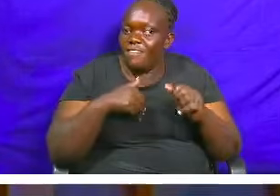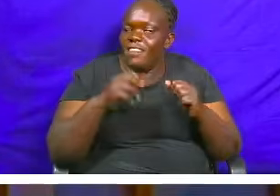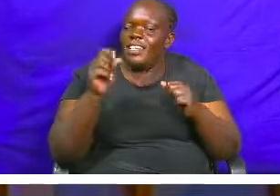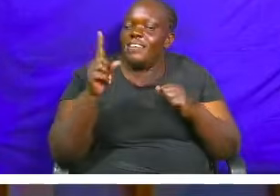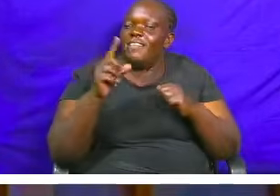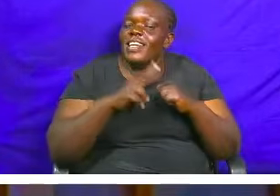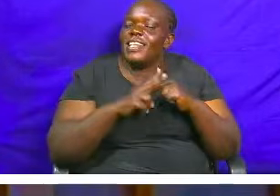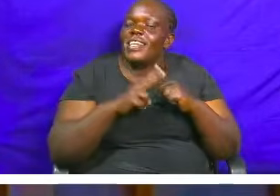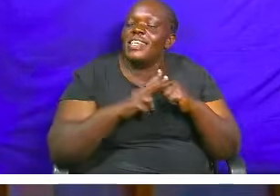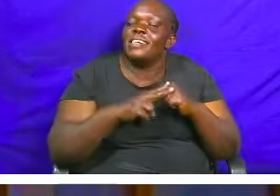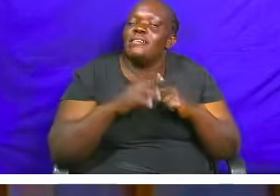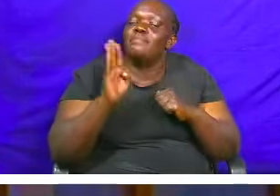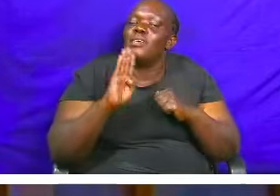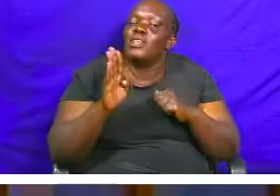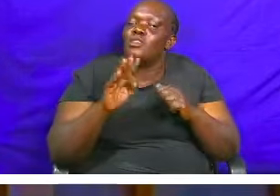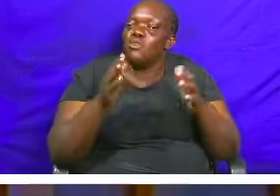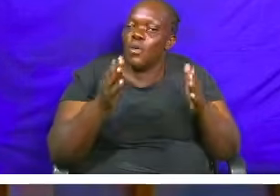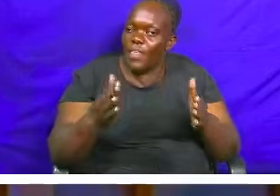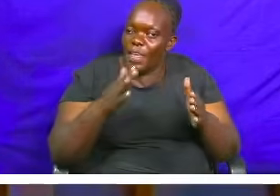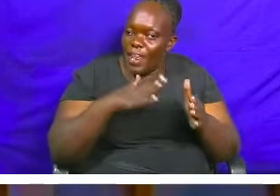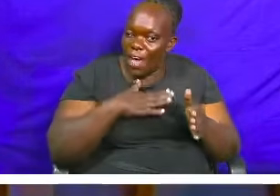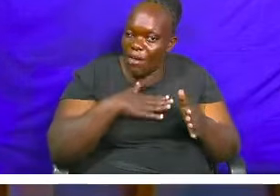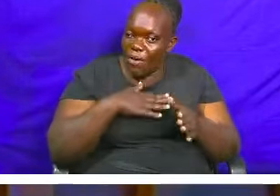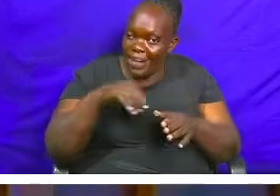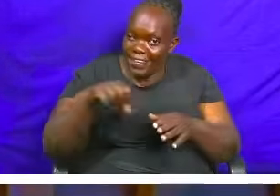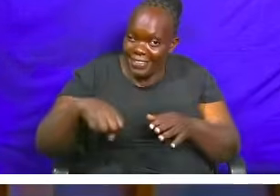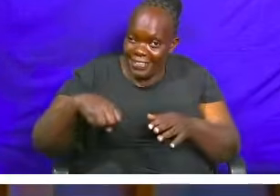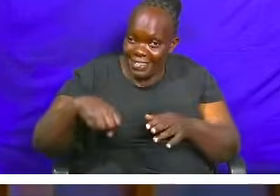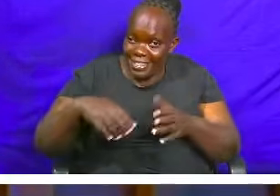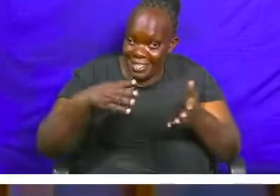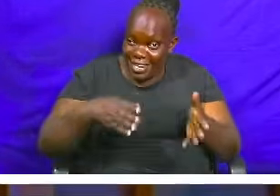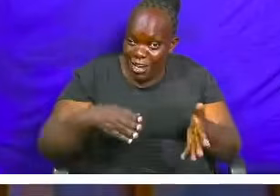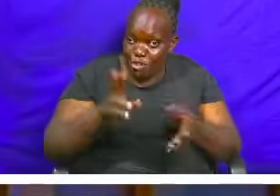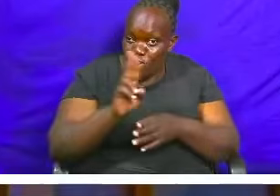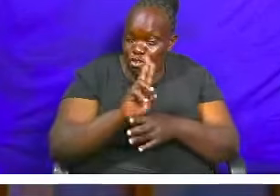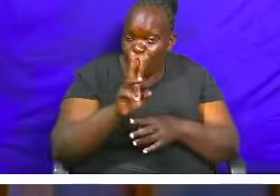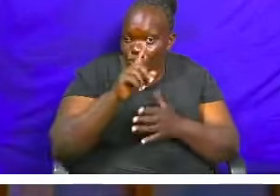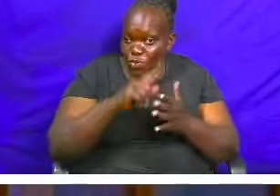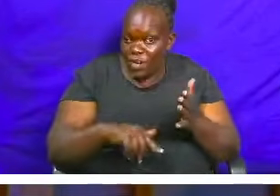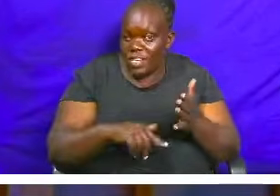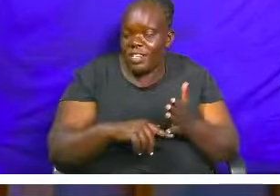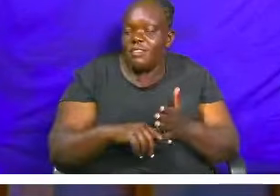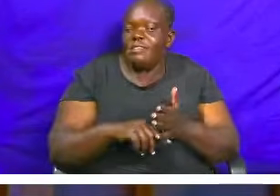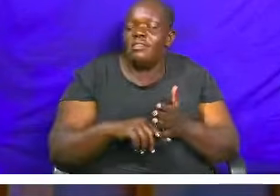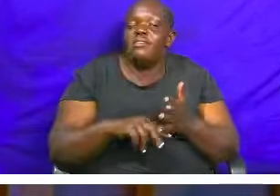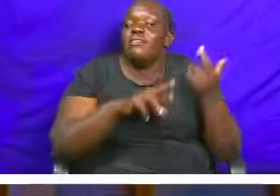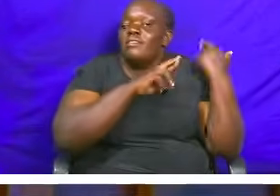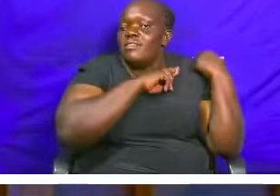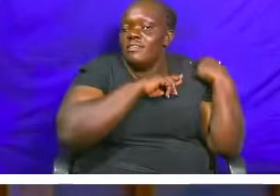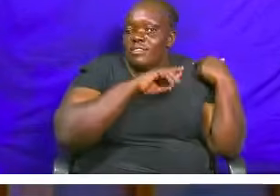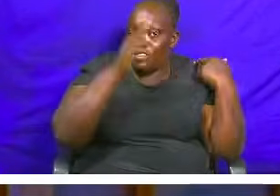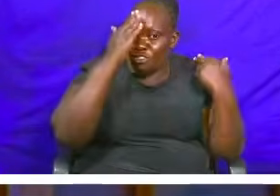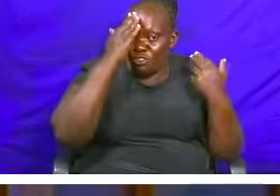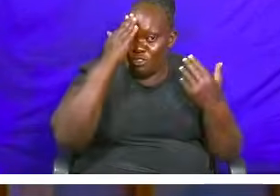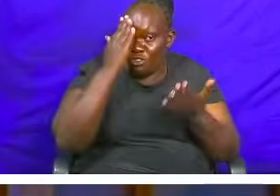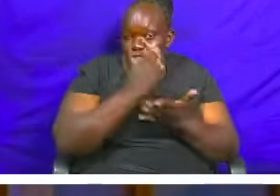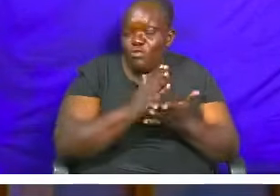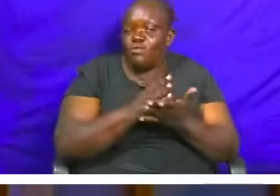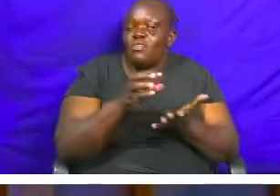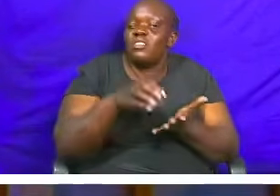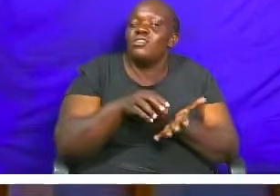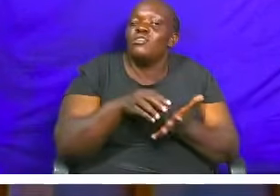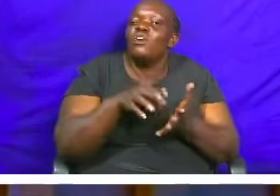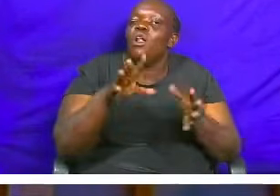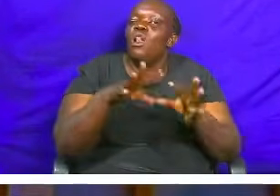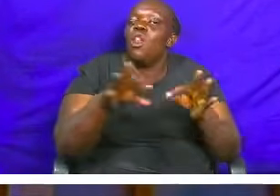billion or 16 billion within our kitty, but now we are utilizing it responsibly, knowing that this situation may last